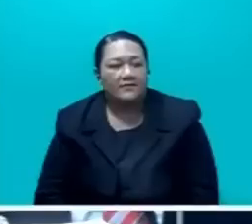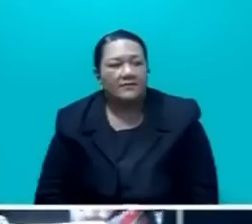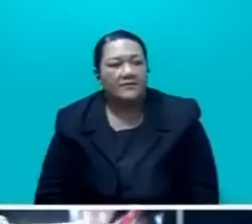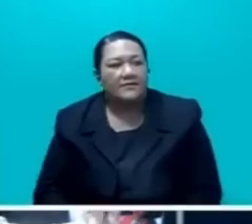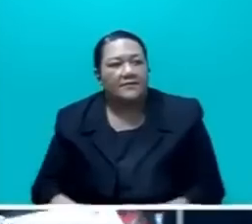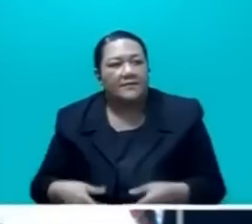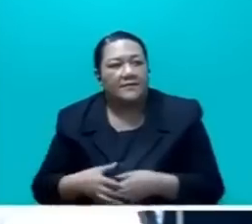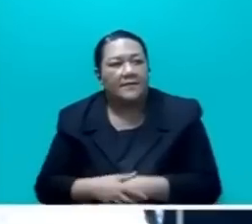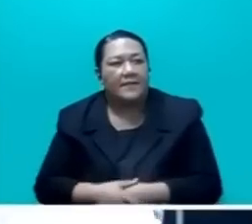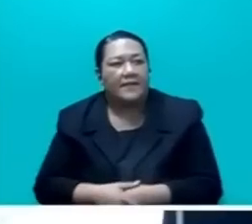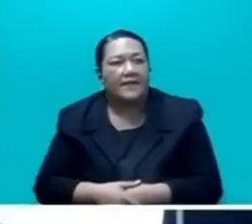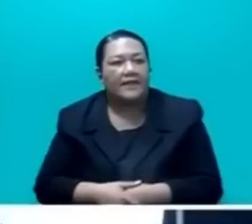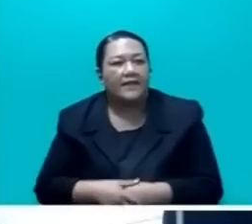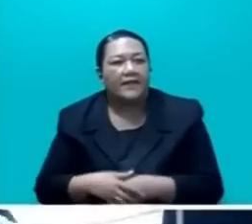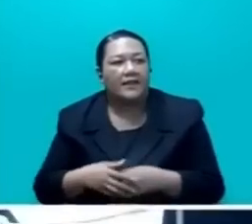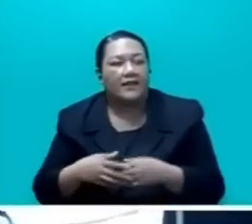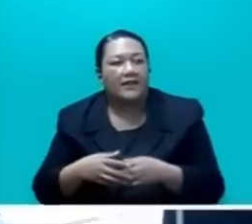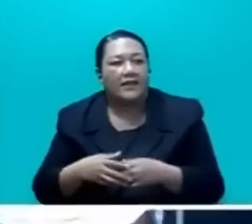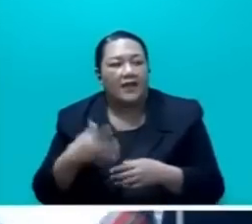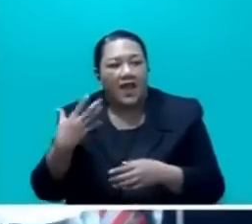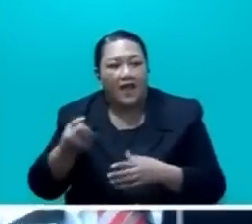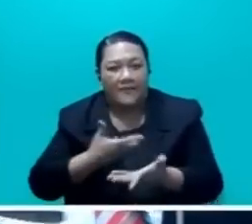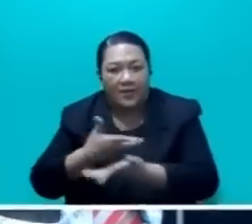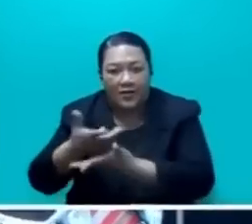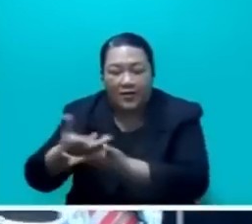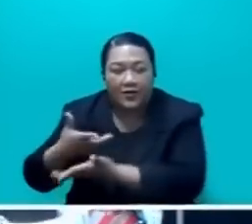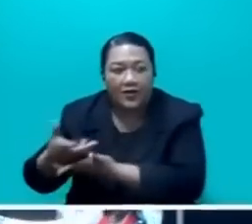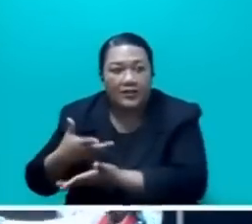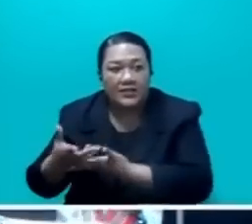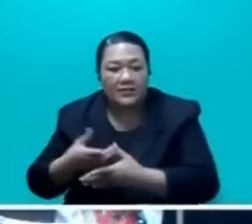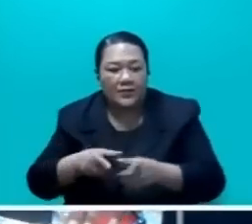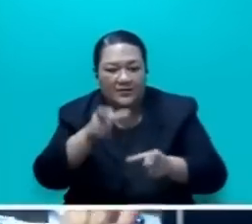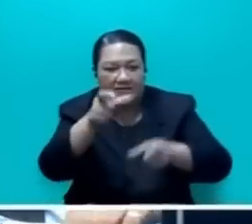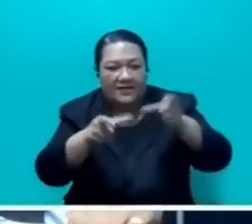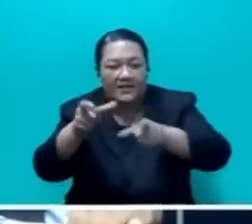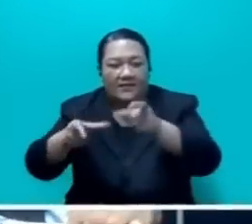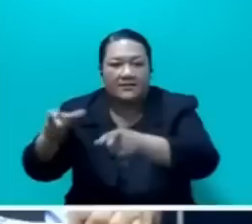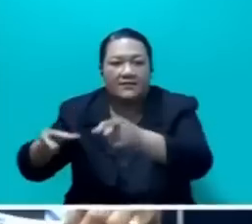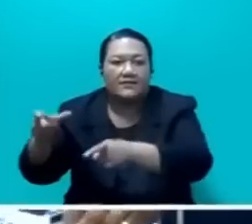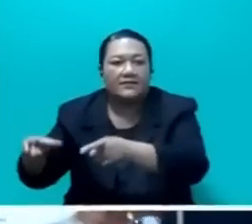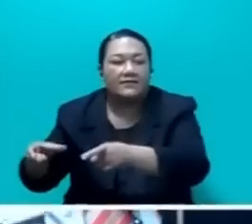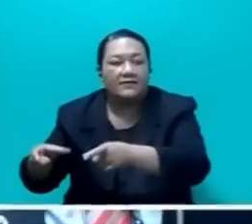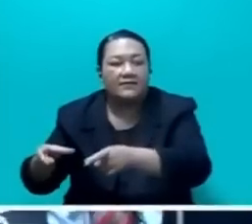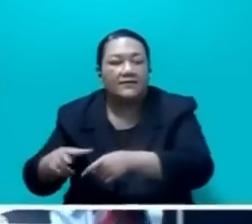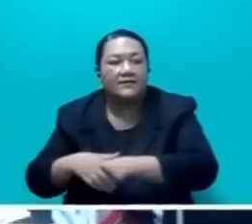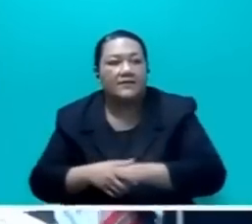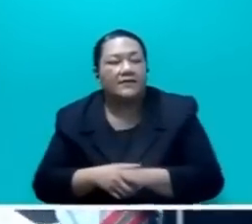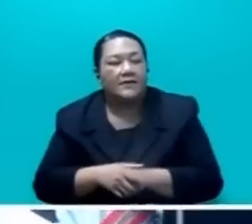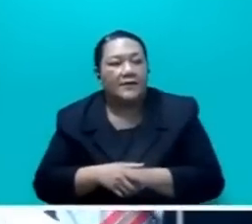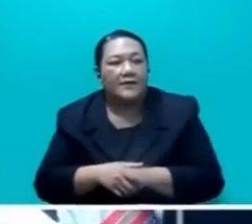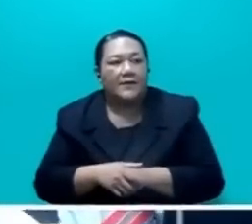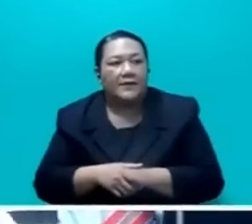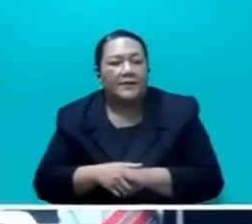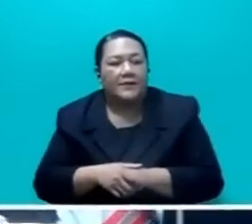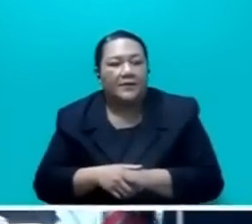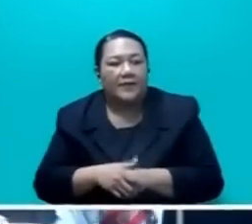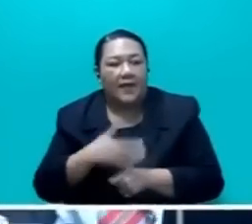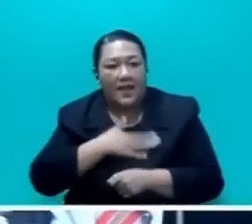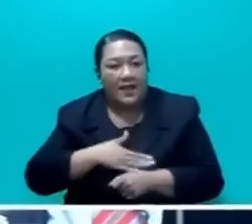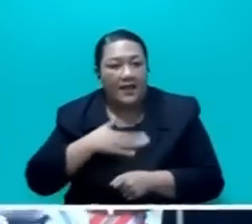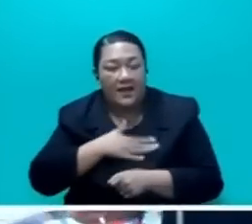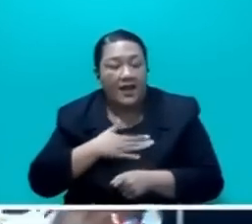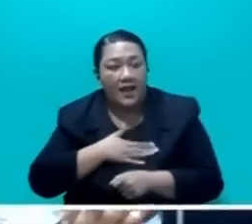the necessary consultation with key stakeholders are carried out. At this juncture, Mr. Speaker, I would like to quote the